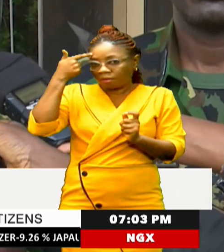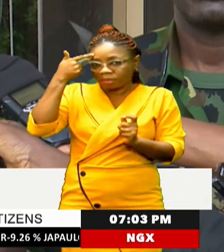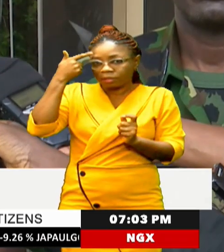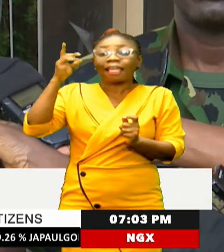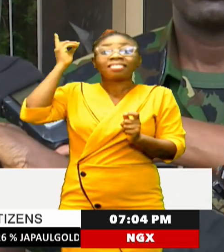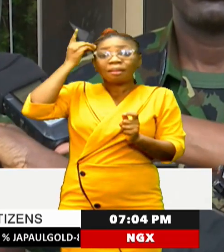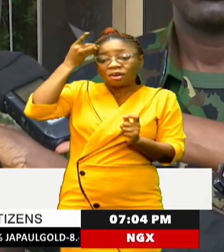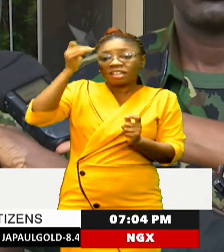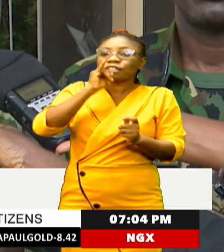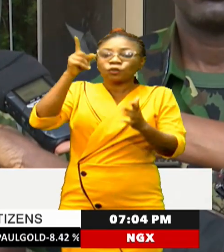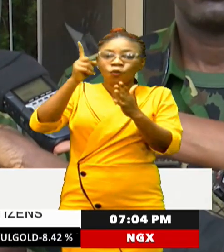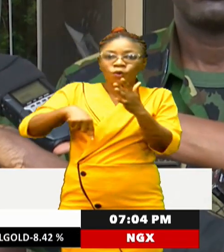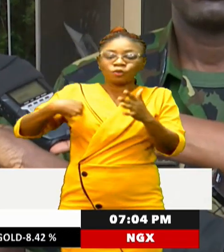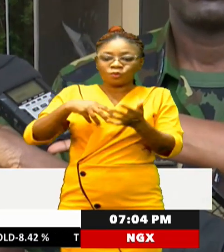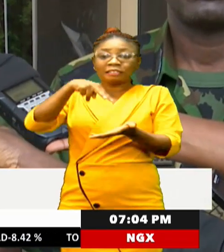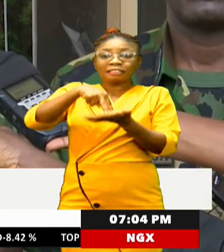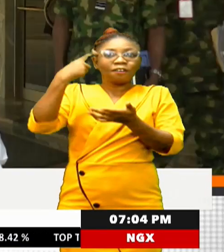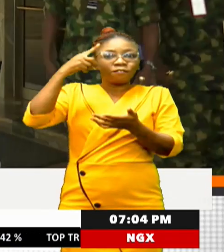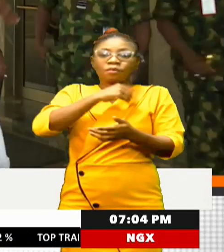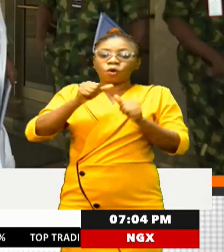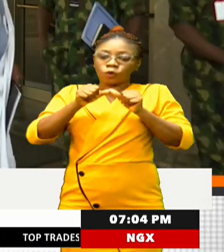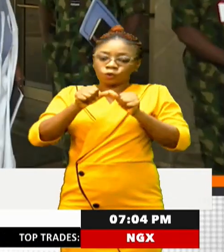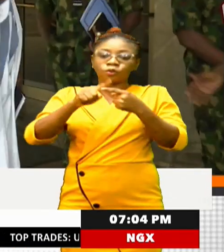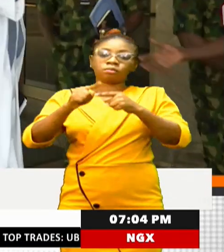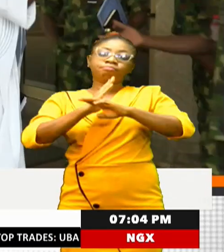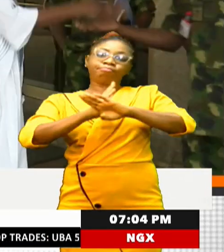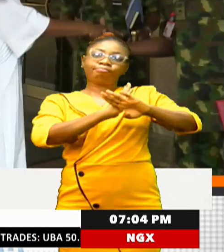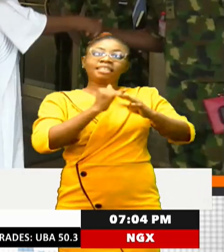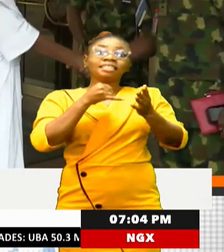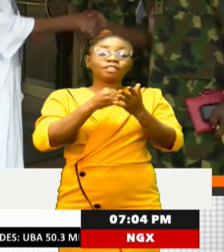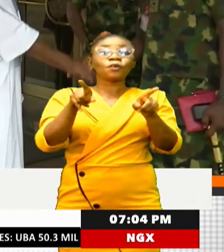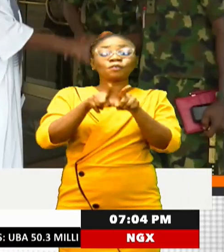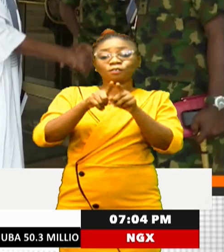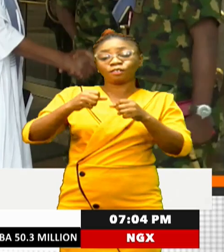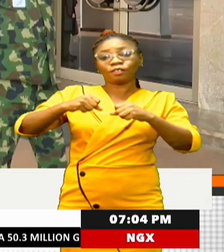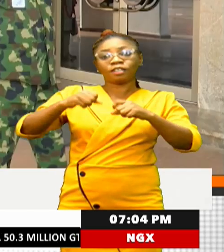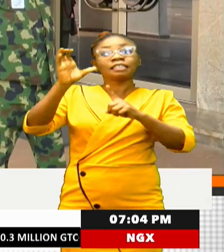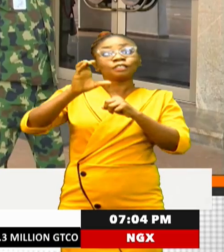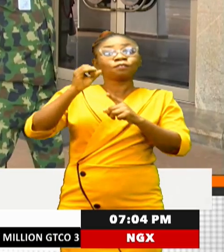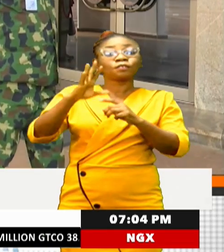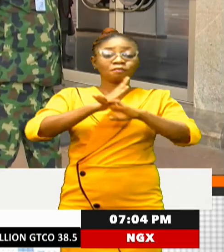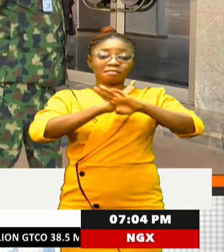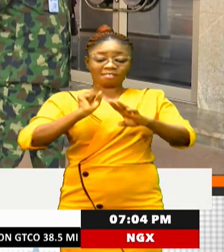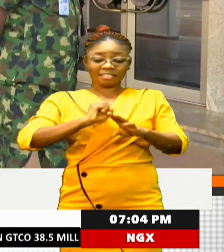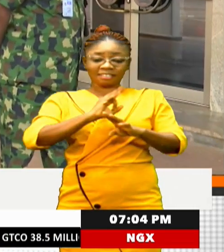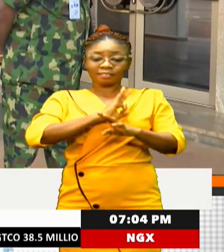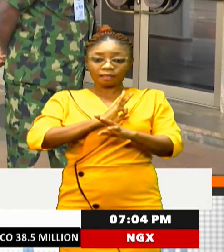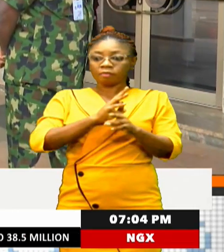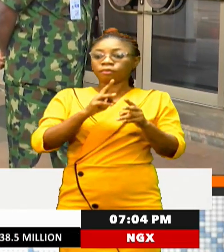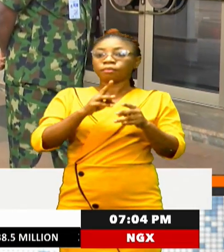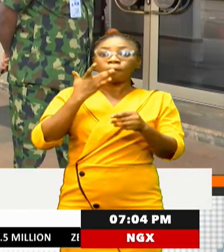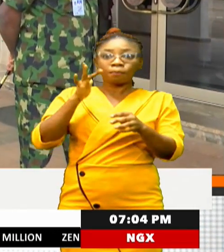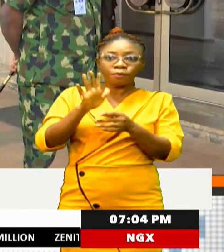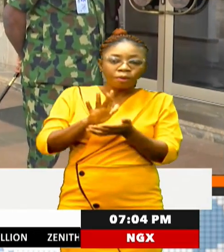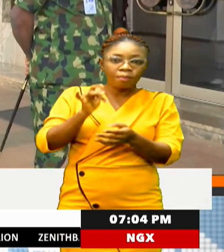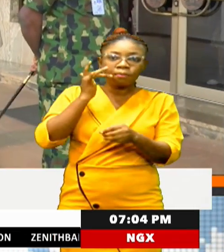what we stand for. Democracy is what we continue to defend. And also, the Chief of Defense Staff also affirmed the readiness of the military